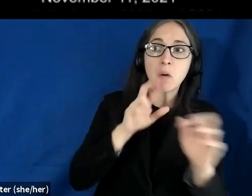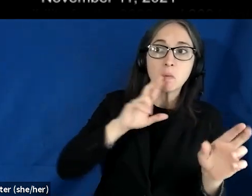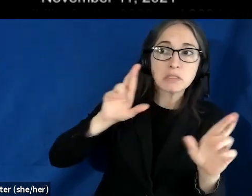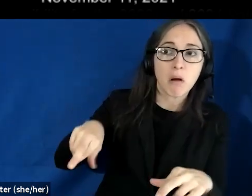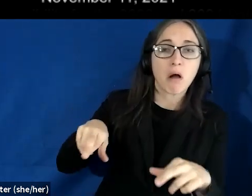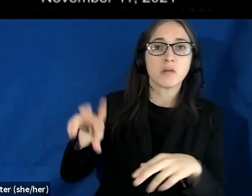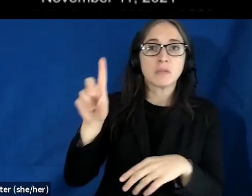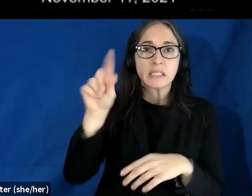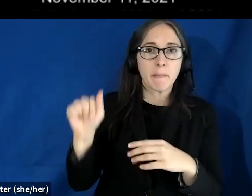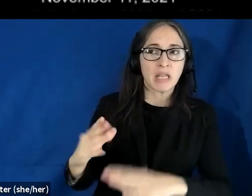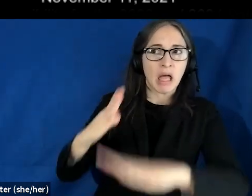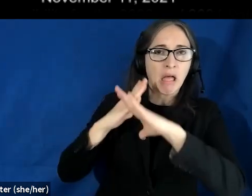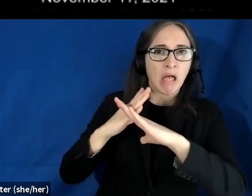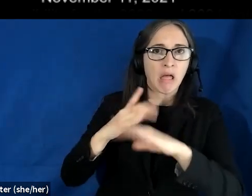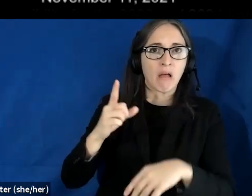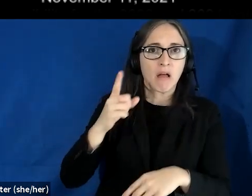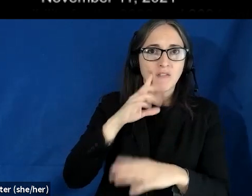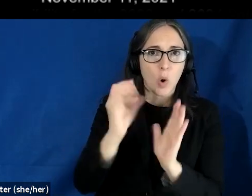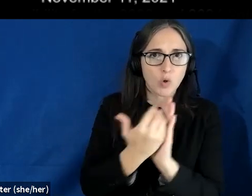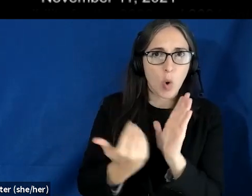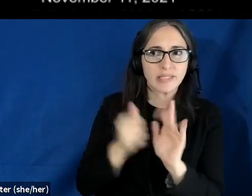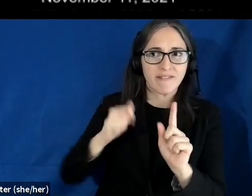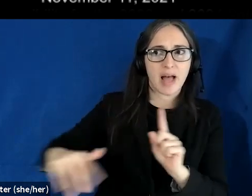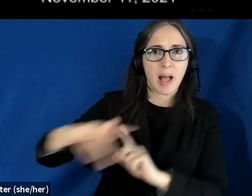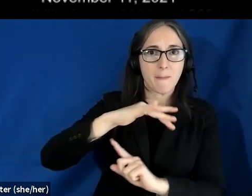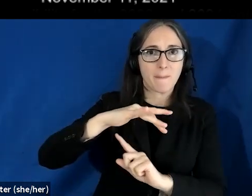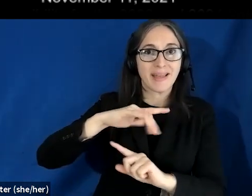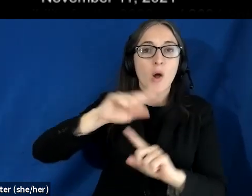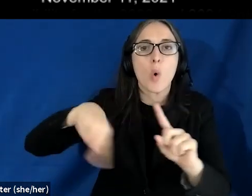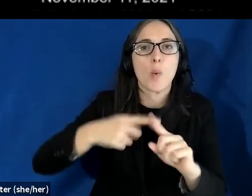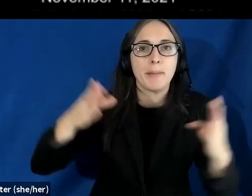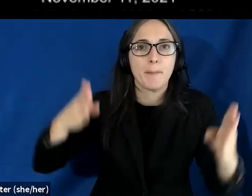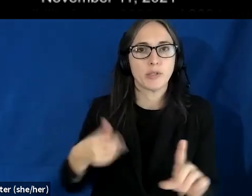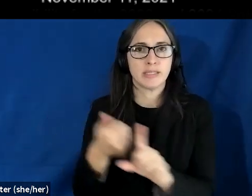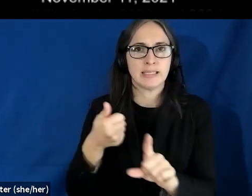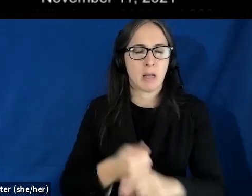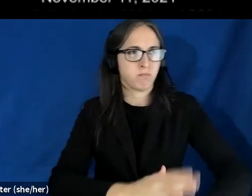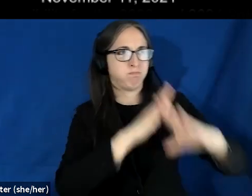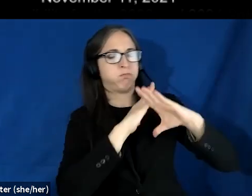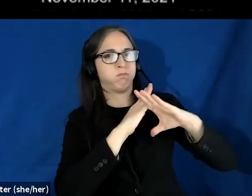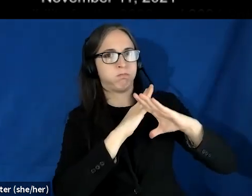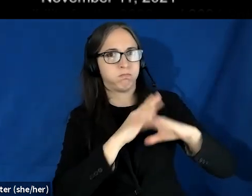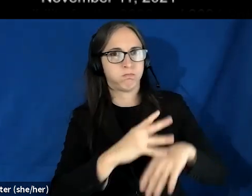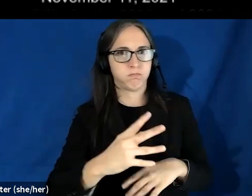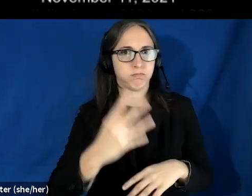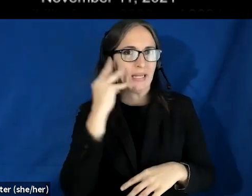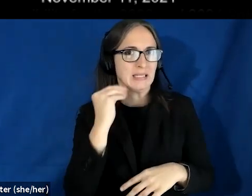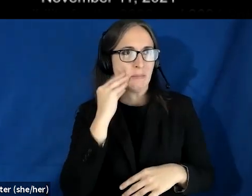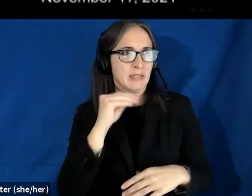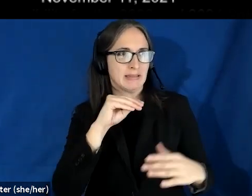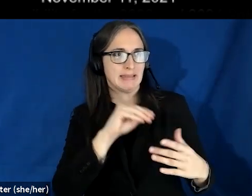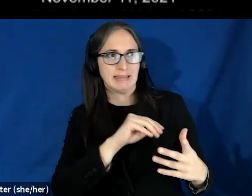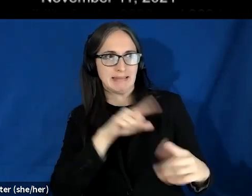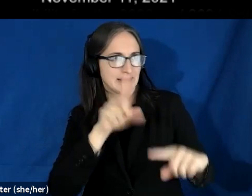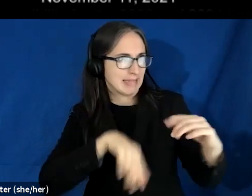that person experiences an inaccessibility, which many times, as we know in this audience, could have been avoided through the practice